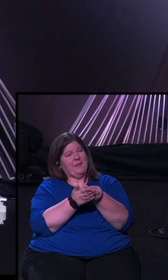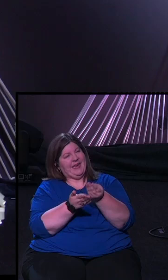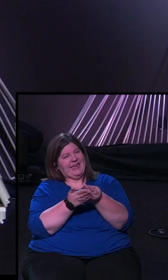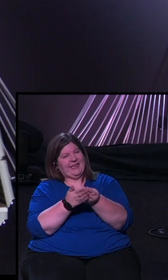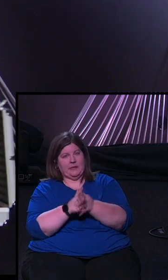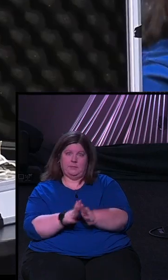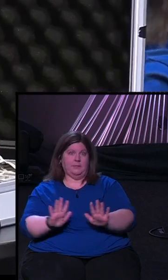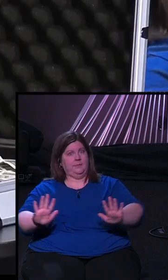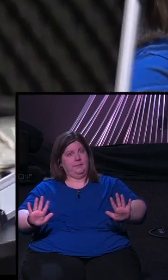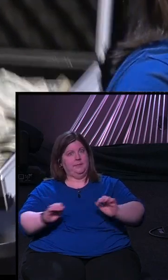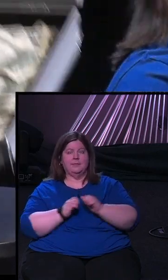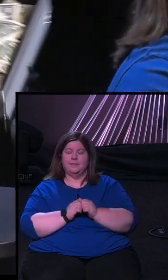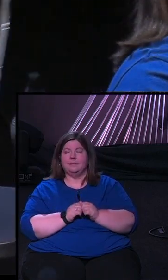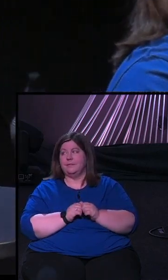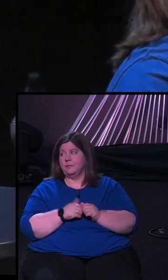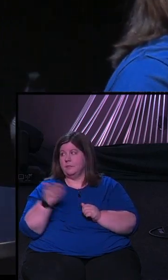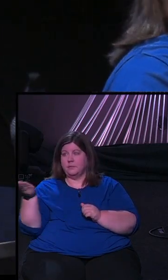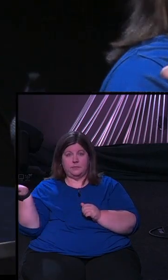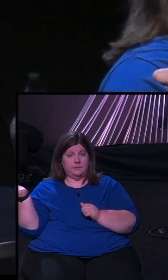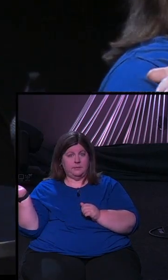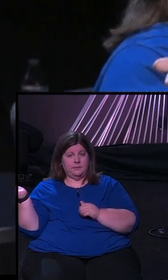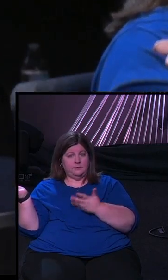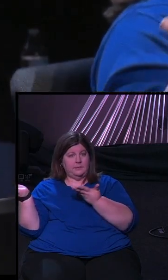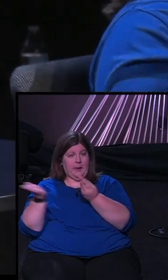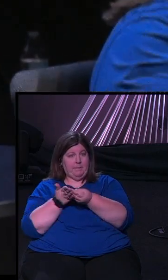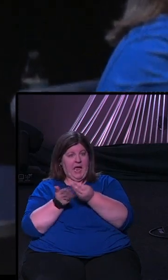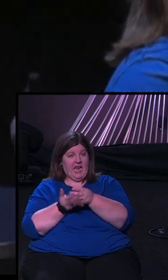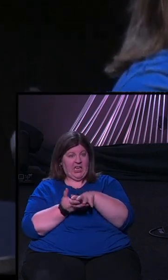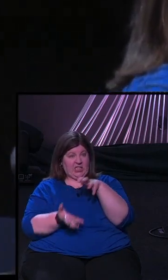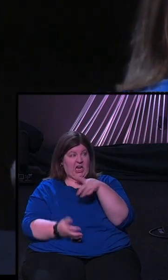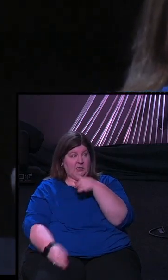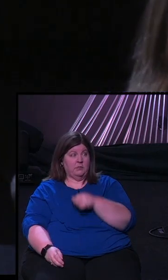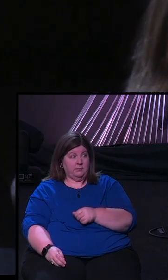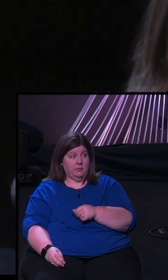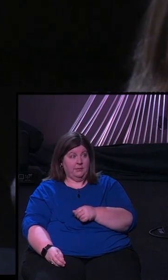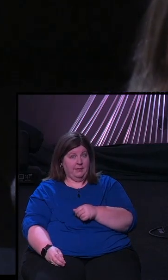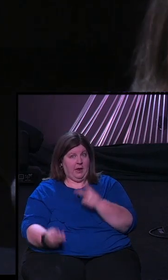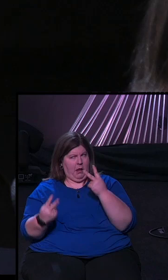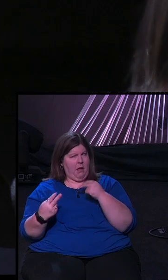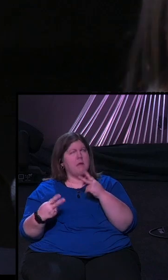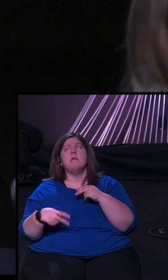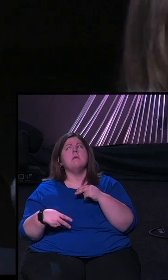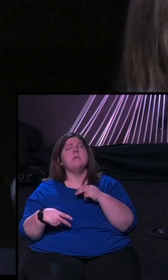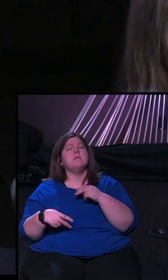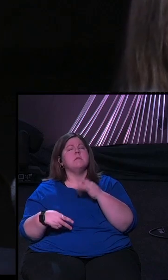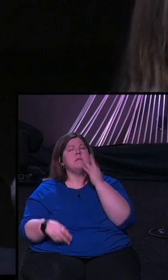for dramatic effect, I brought a whole briefcase full of money. Are you judging me right now?